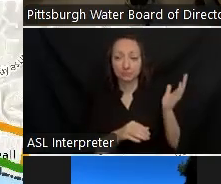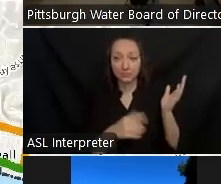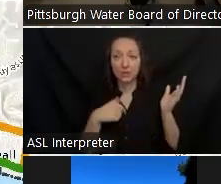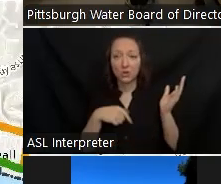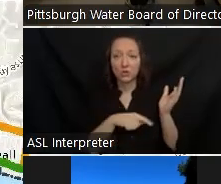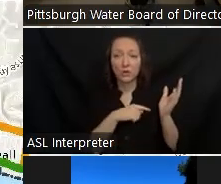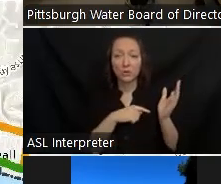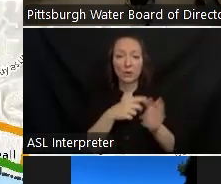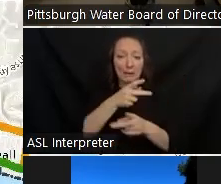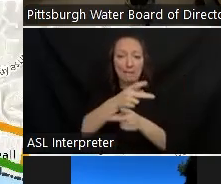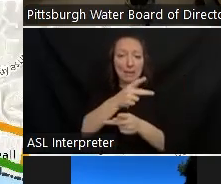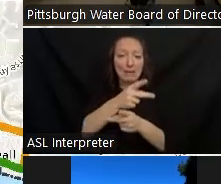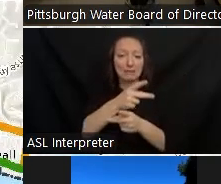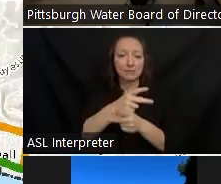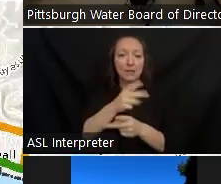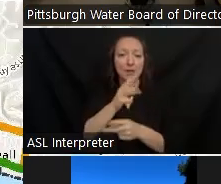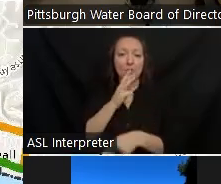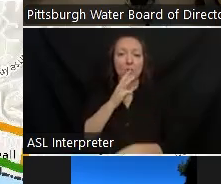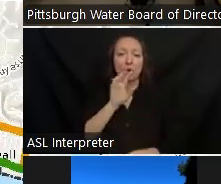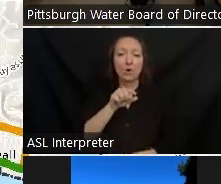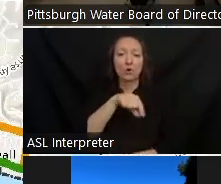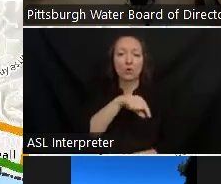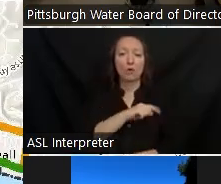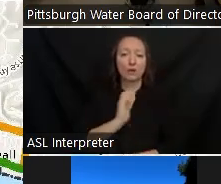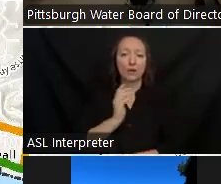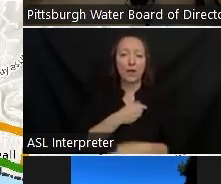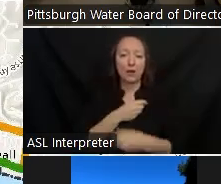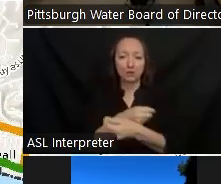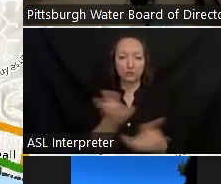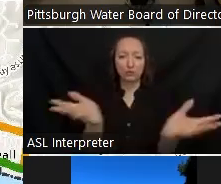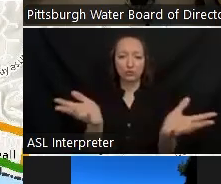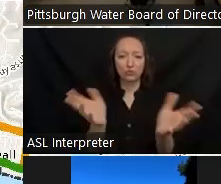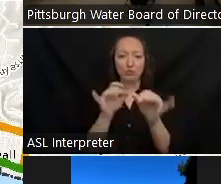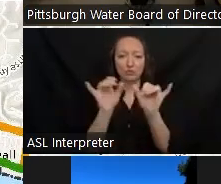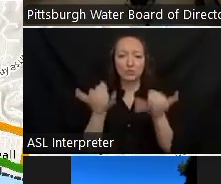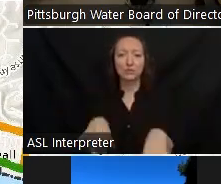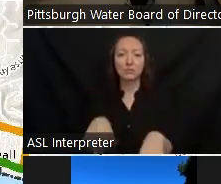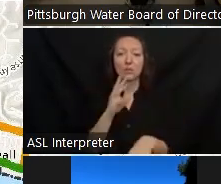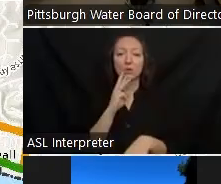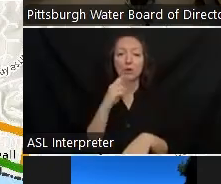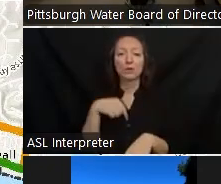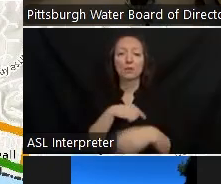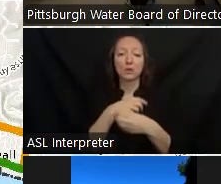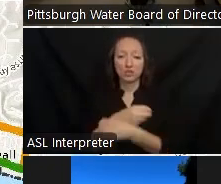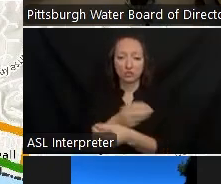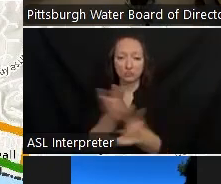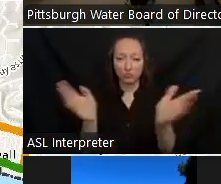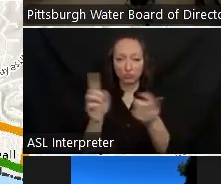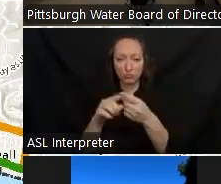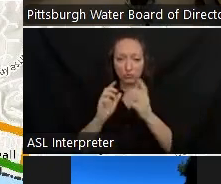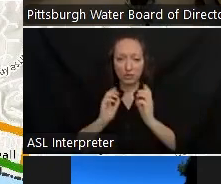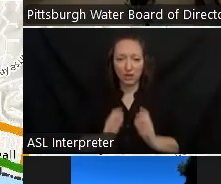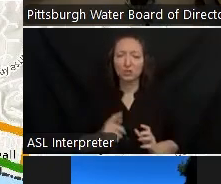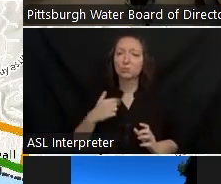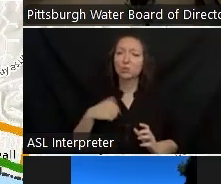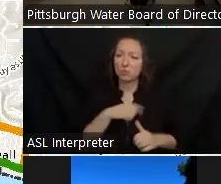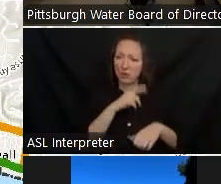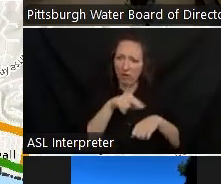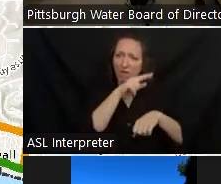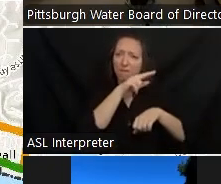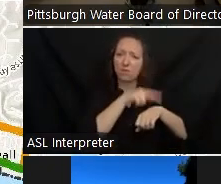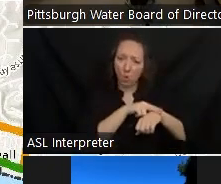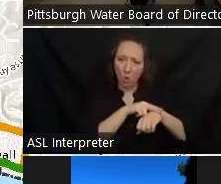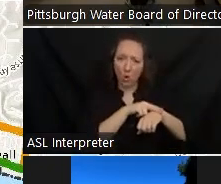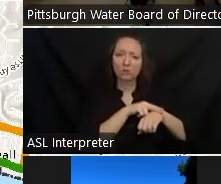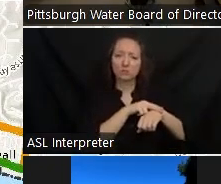quality in our distribution system. The water that we distribute to our customers is all, of course, produced at our water treatment plant, and it's distributed